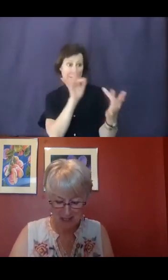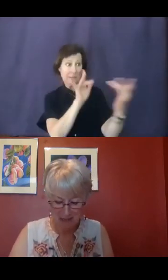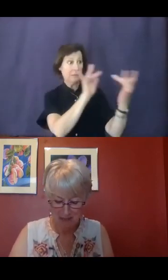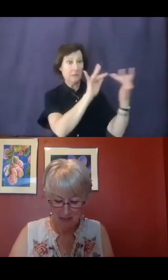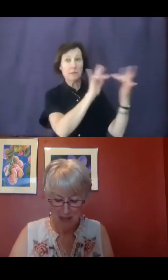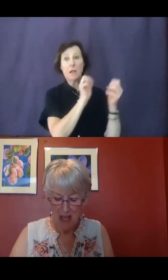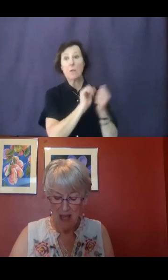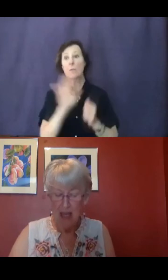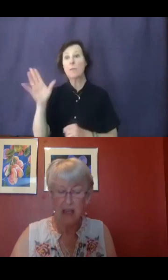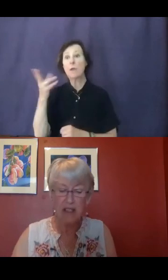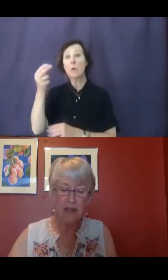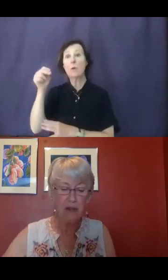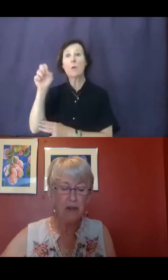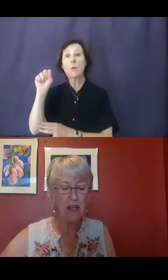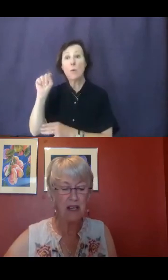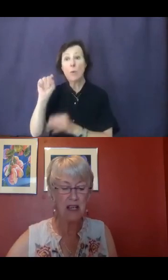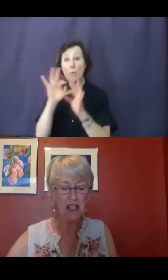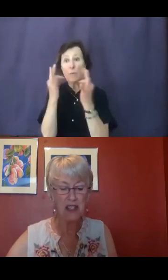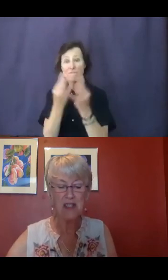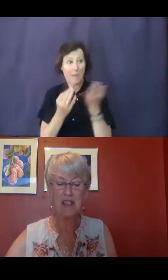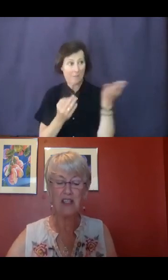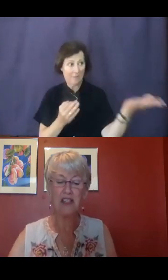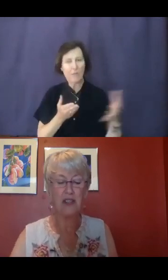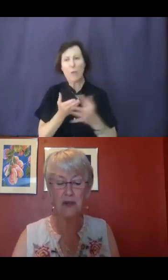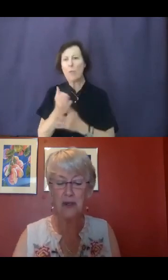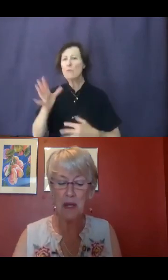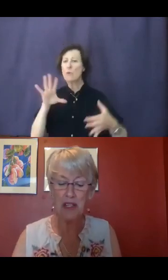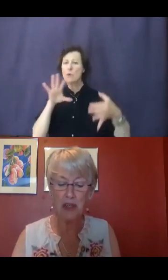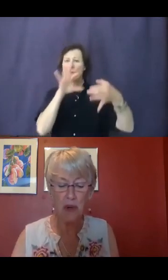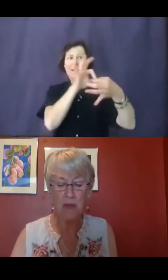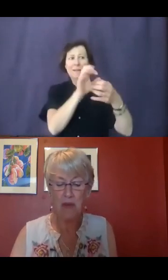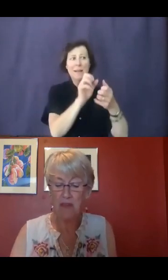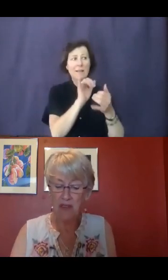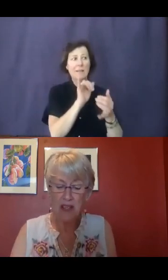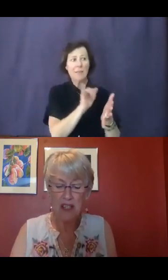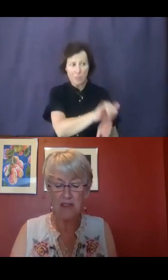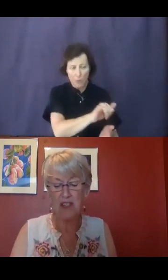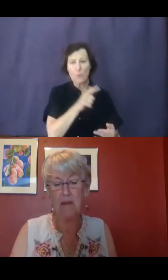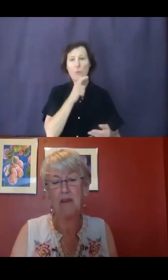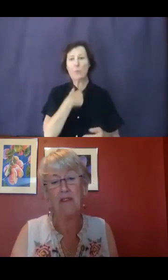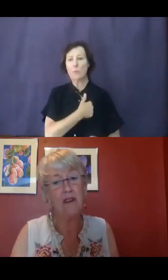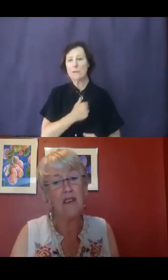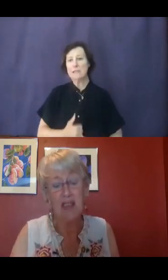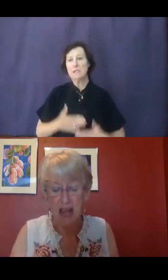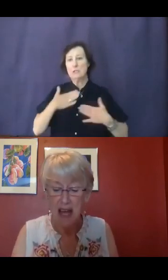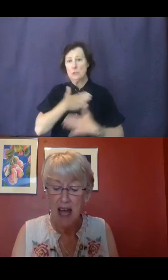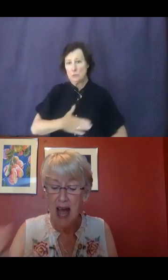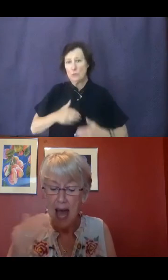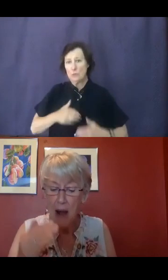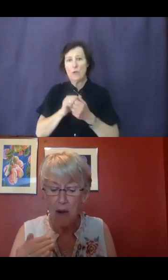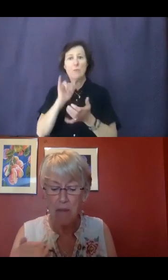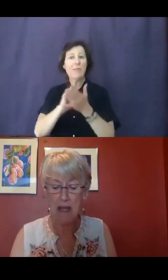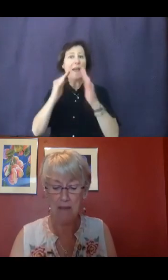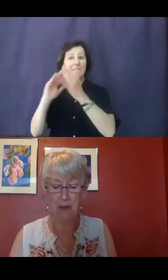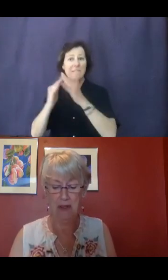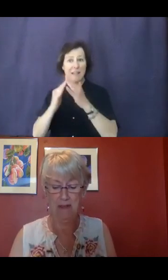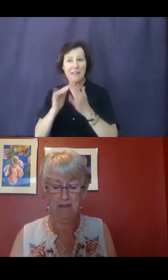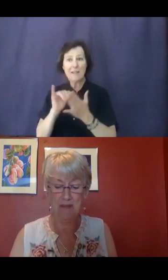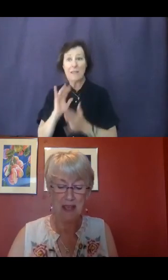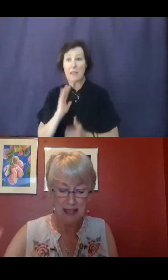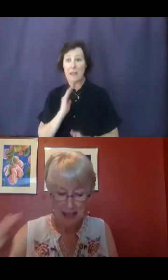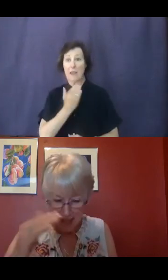Sheeman-Falva. It is through connections such as those we enjoy with the village of Sheeman-Falva that our